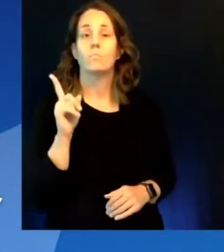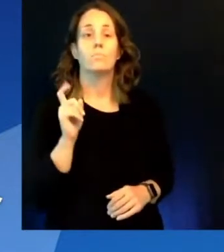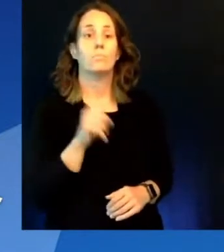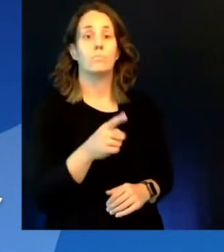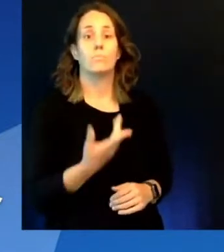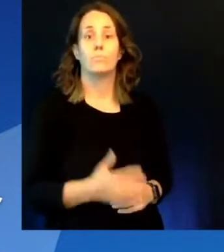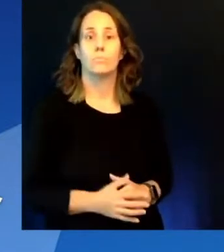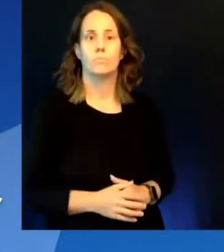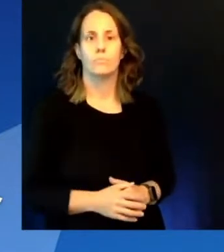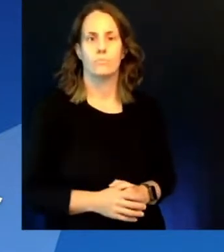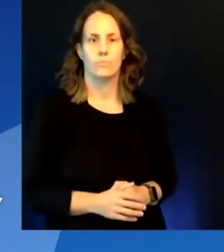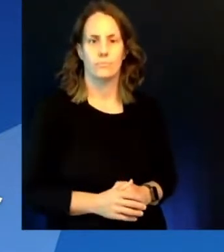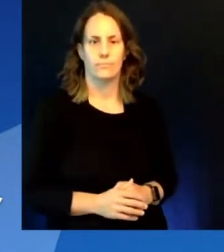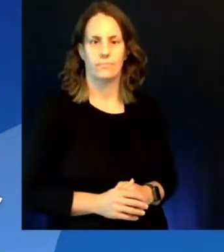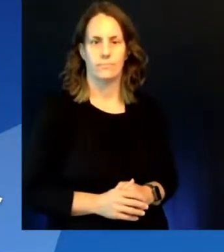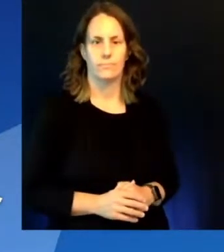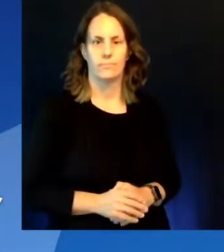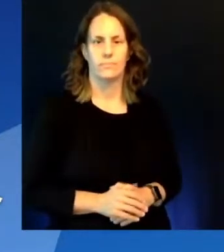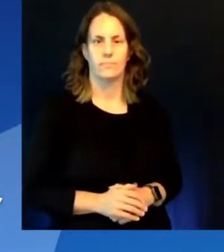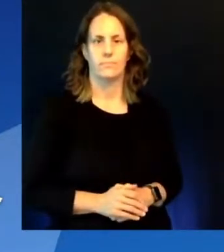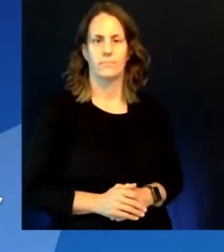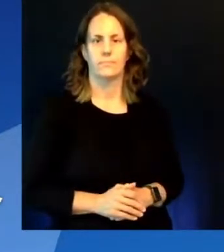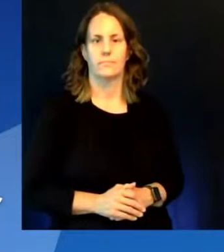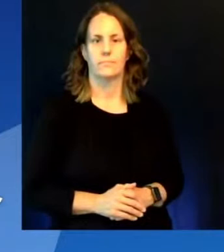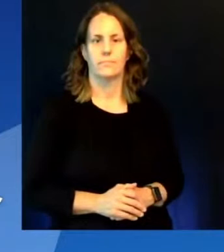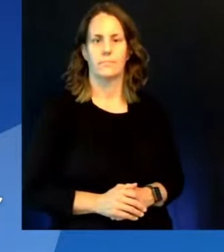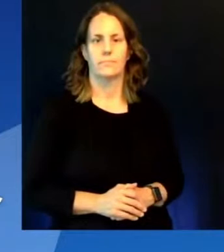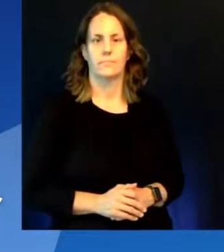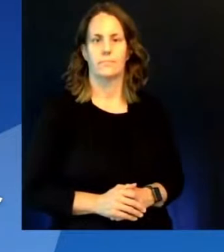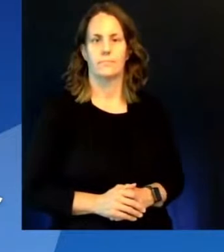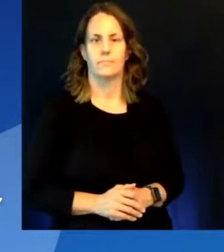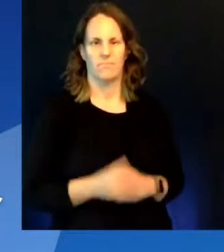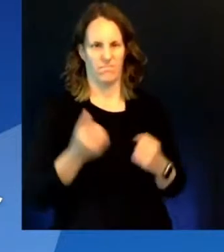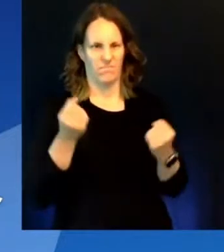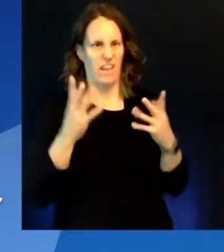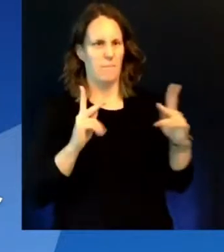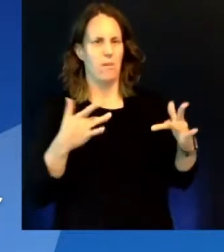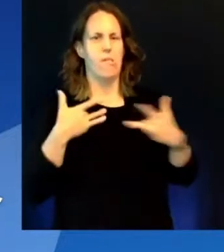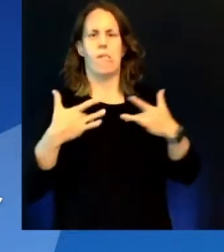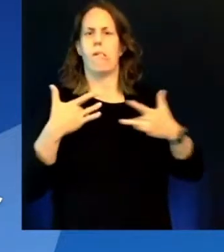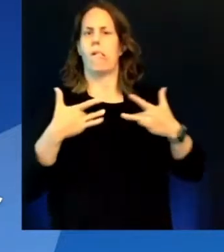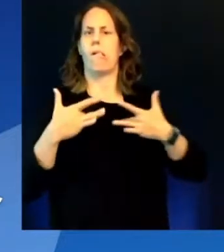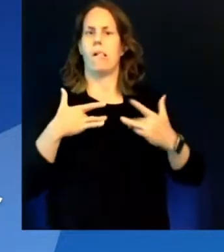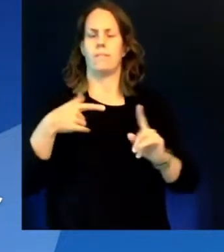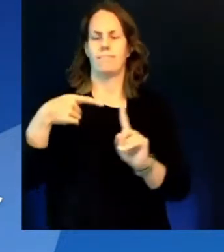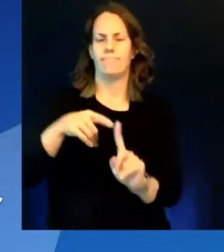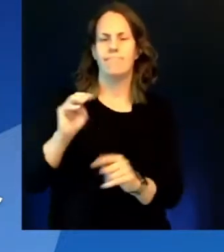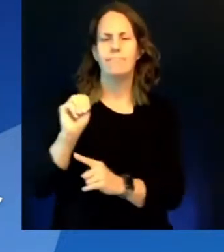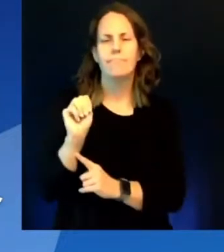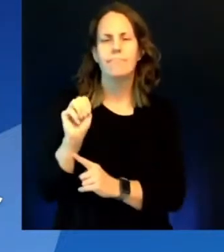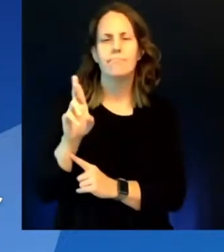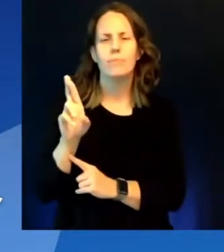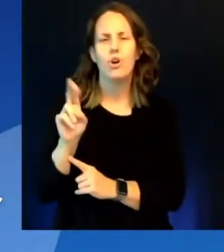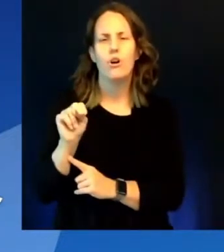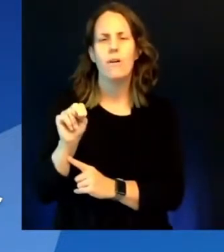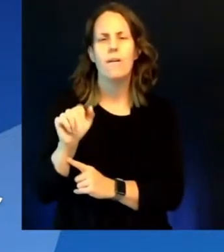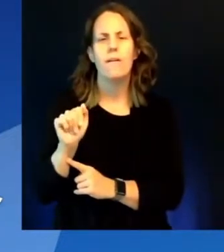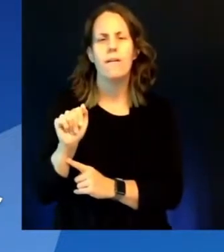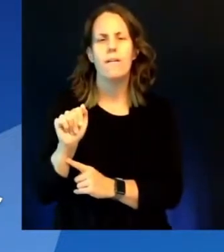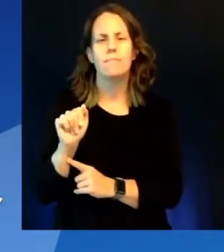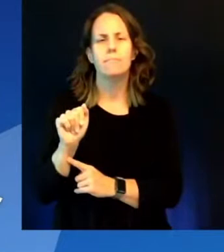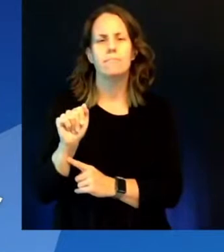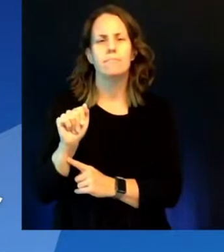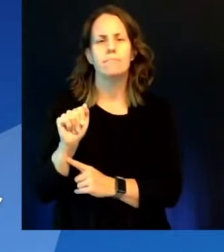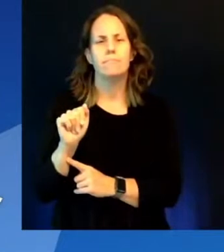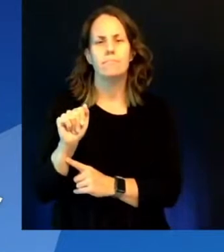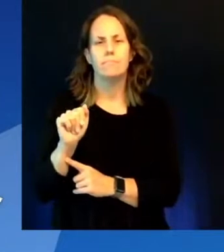mRNA vaccine, but they would be willing to get a vaccine by Novavax. Do we know where that process stands, and what should